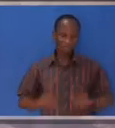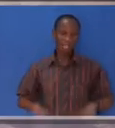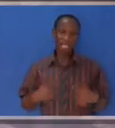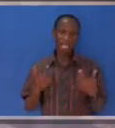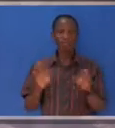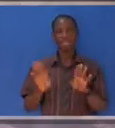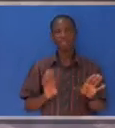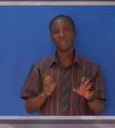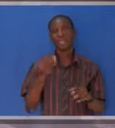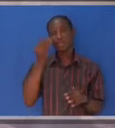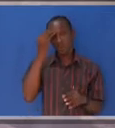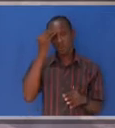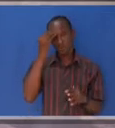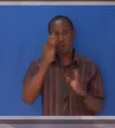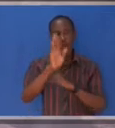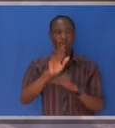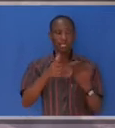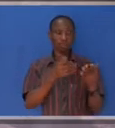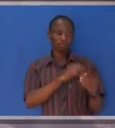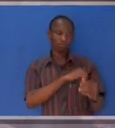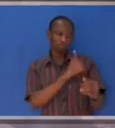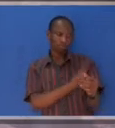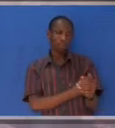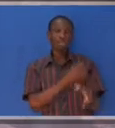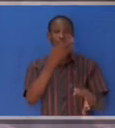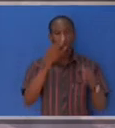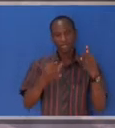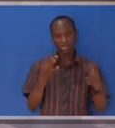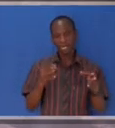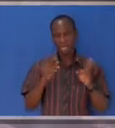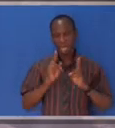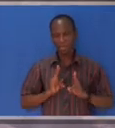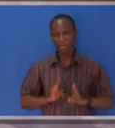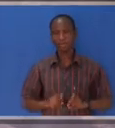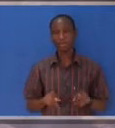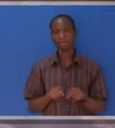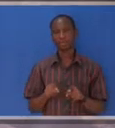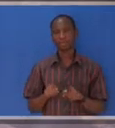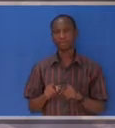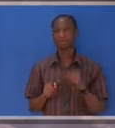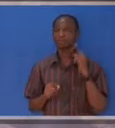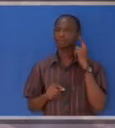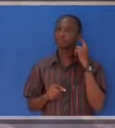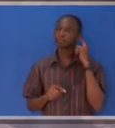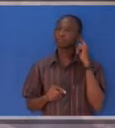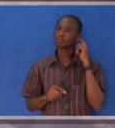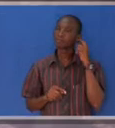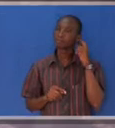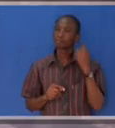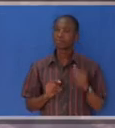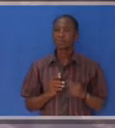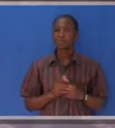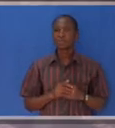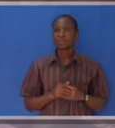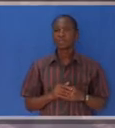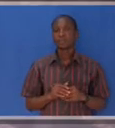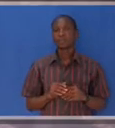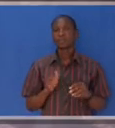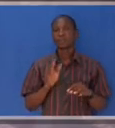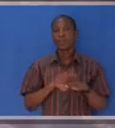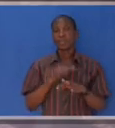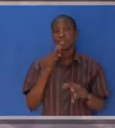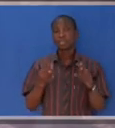is the one God has given authority to execute judgment on the judgment day. So on the judgment